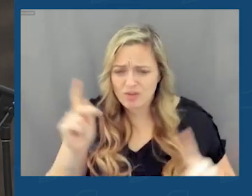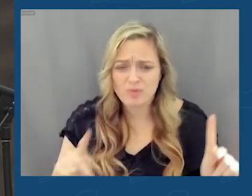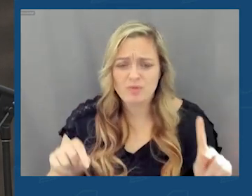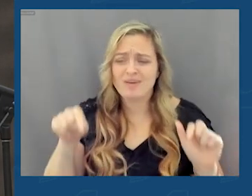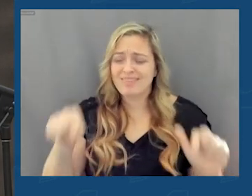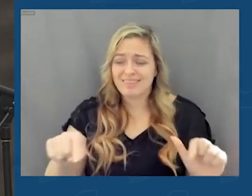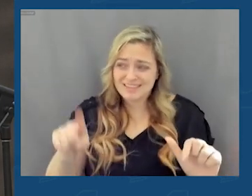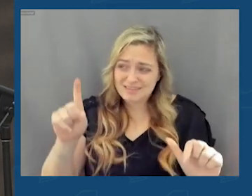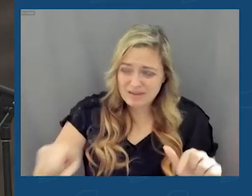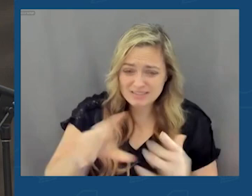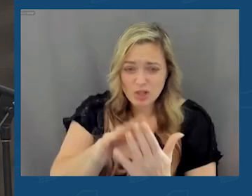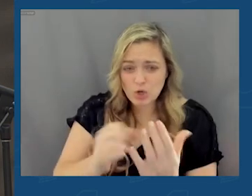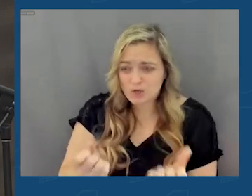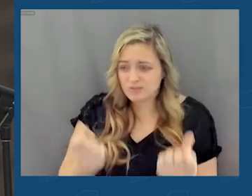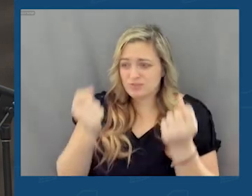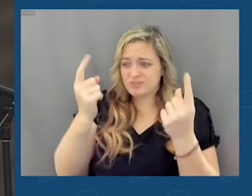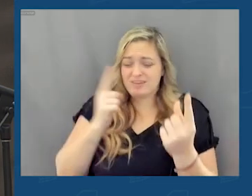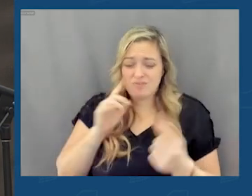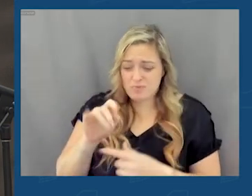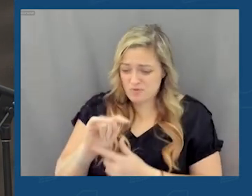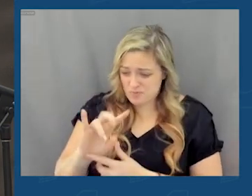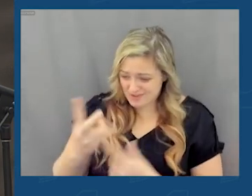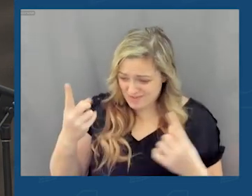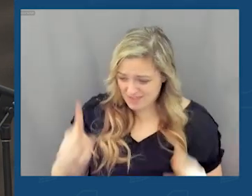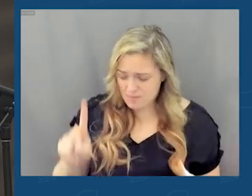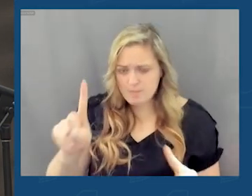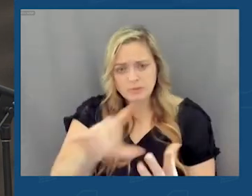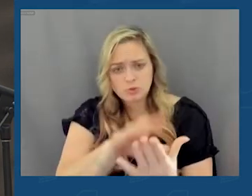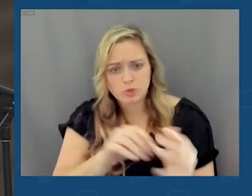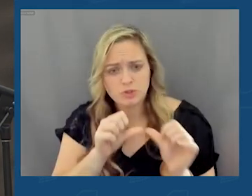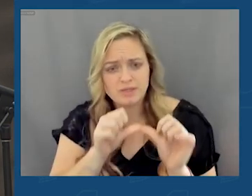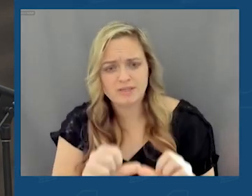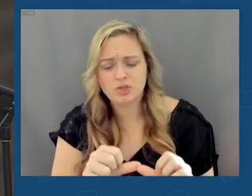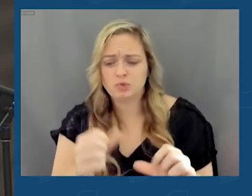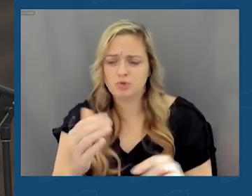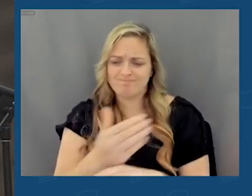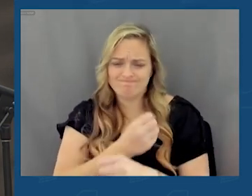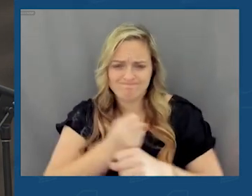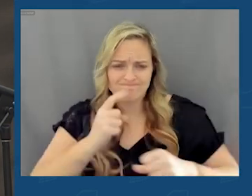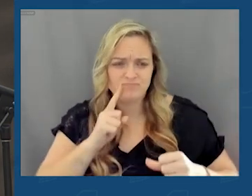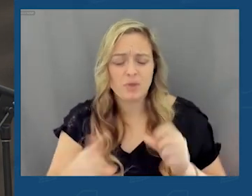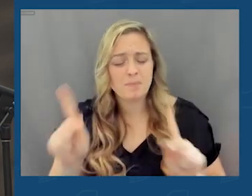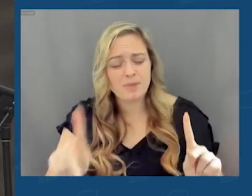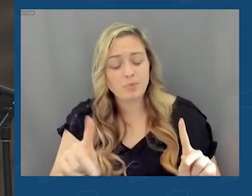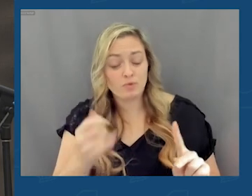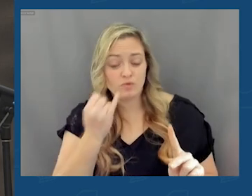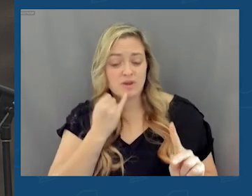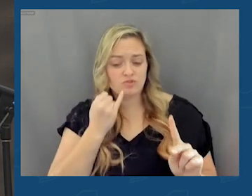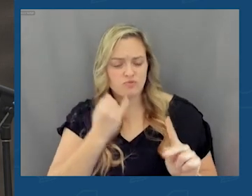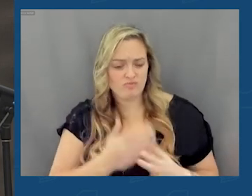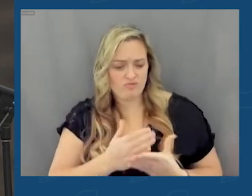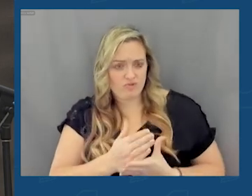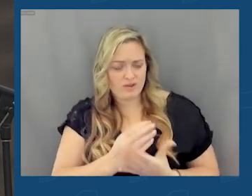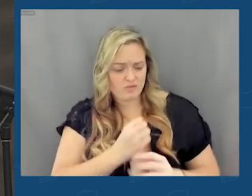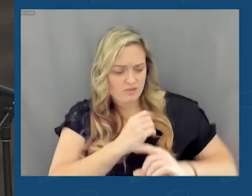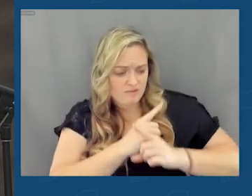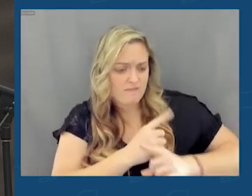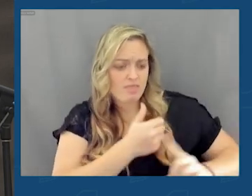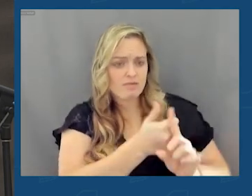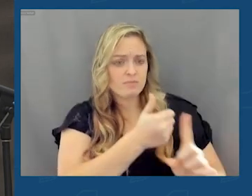lesson that must be taken from October 7th. People of Israel have a right to defend themselves. They have a right to bring